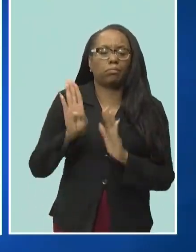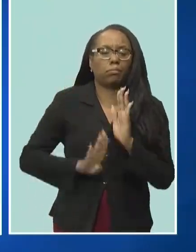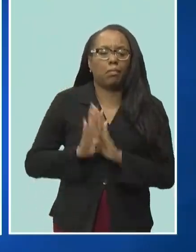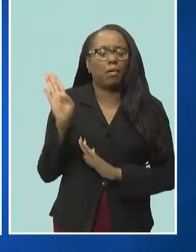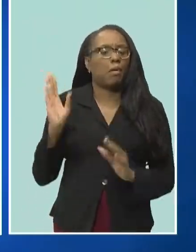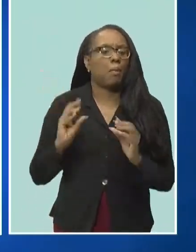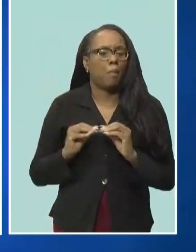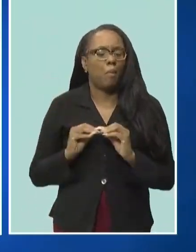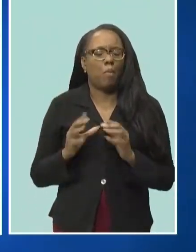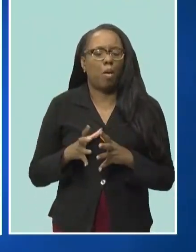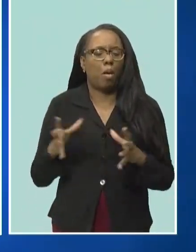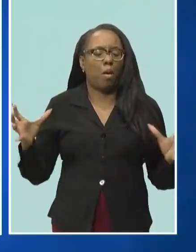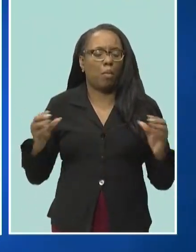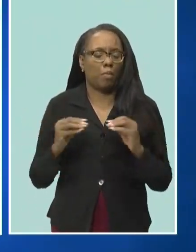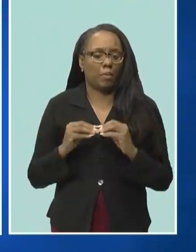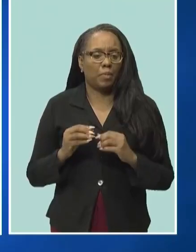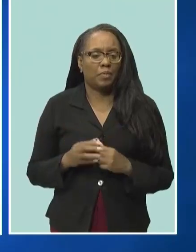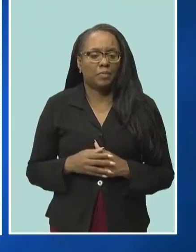very encouraging.